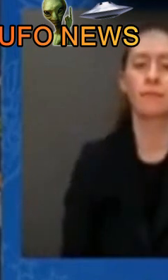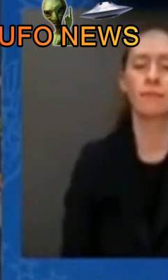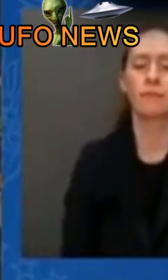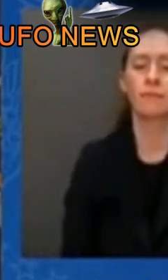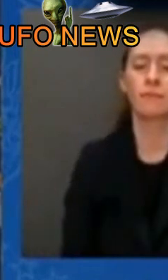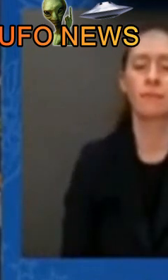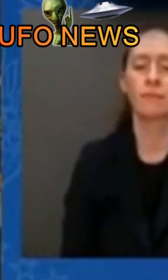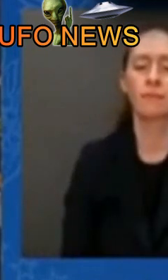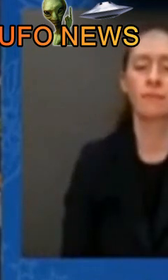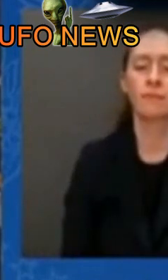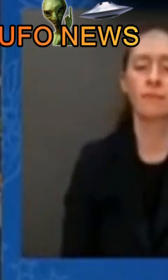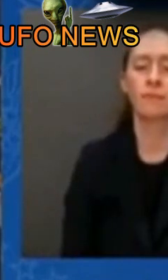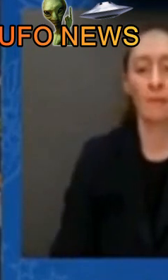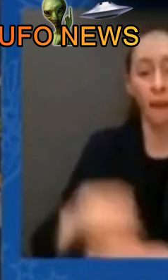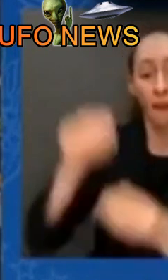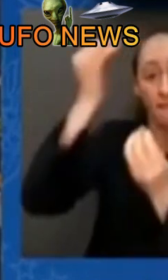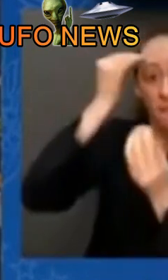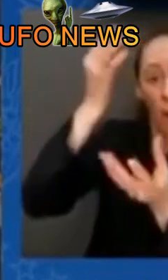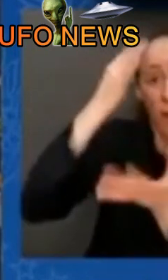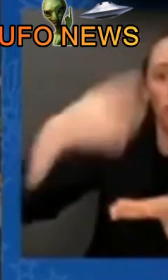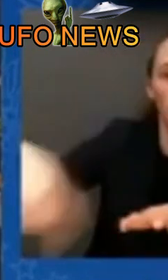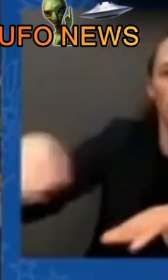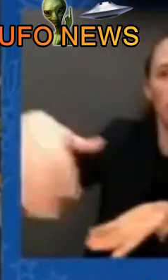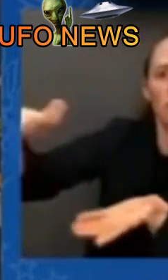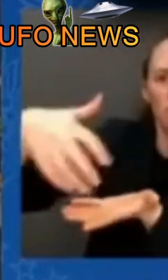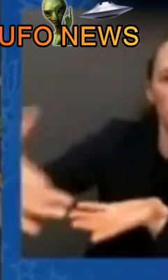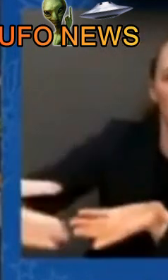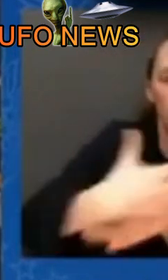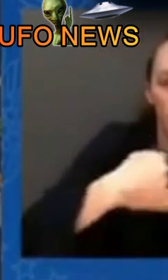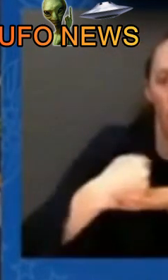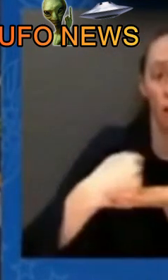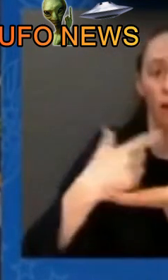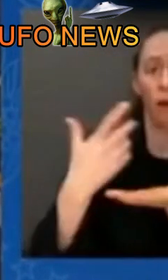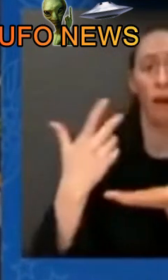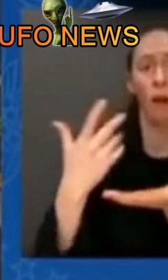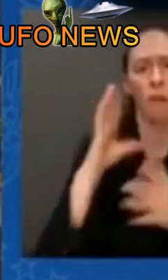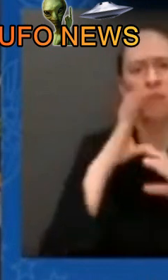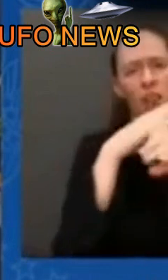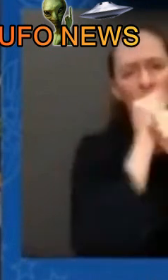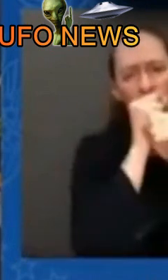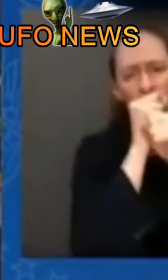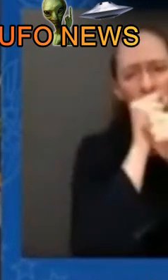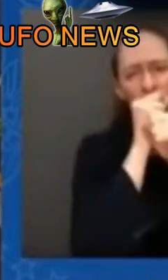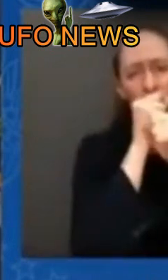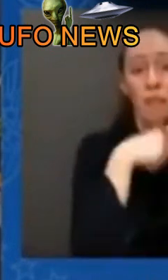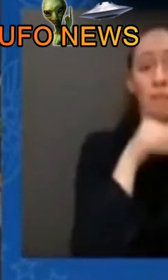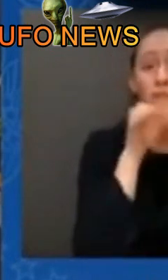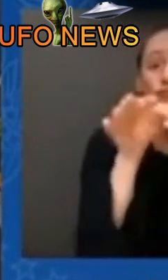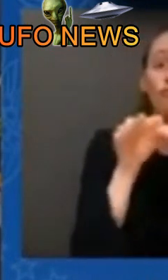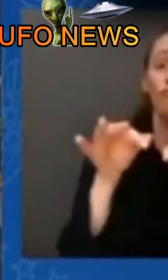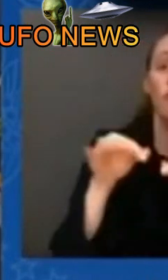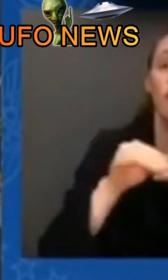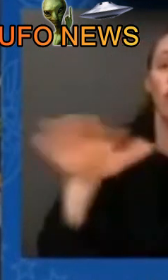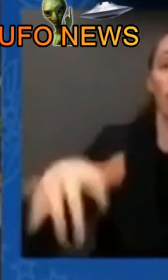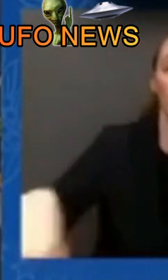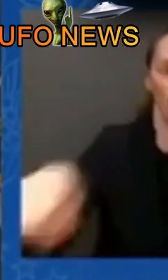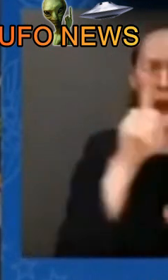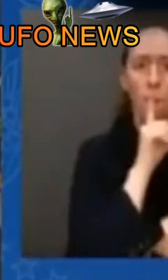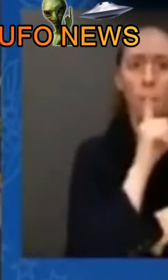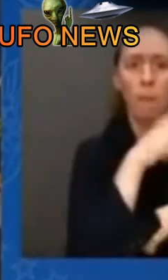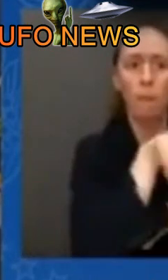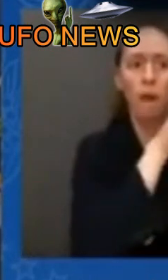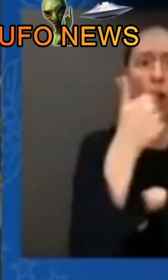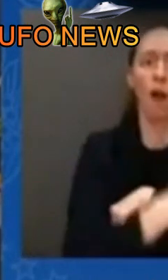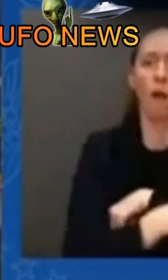evade our defenses. Going forward, these parameters will guide what actions we'll take while responding to unmanned and